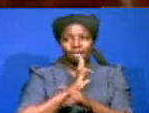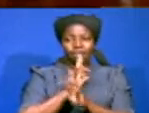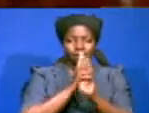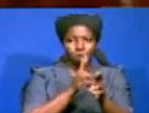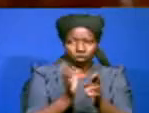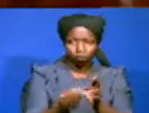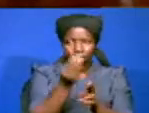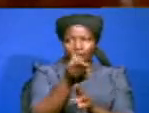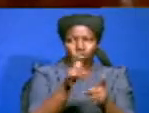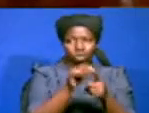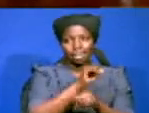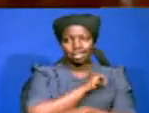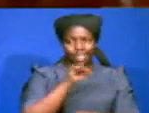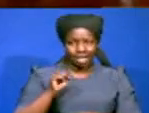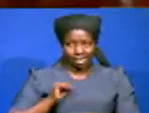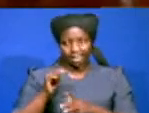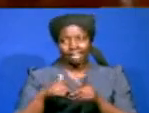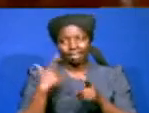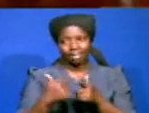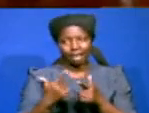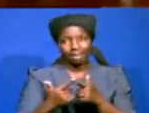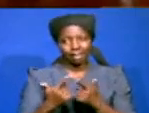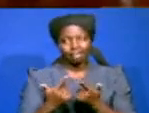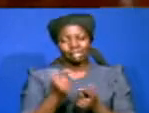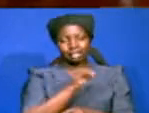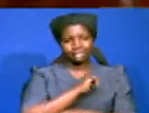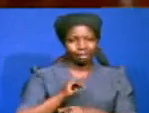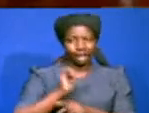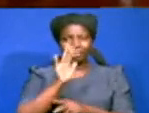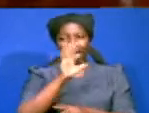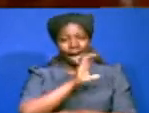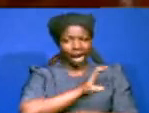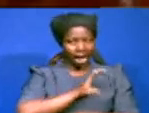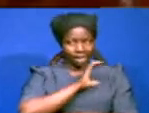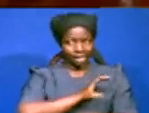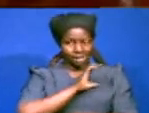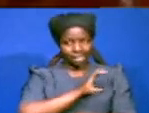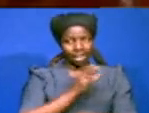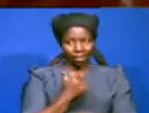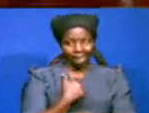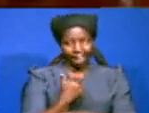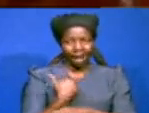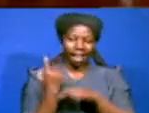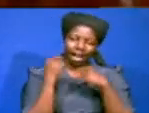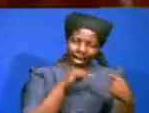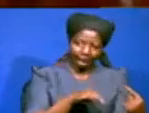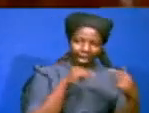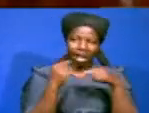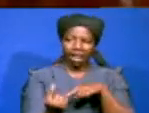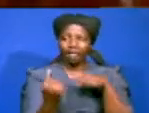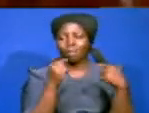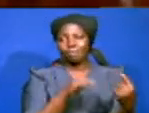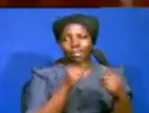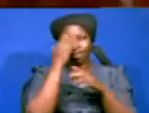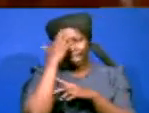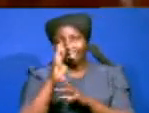the Senate, in his characteristic style, there was quite a bit of argument because the report had brought